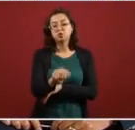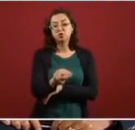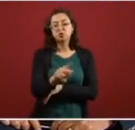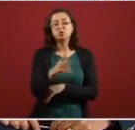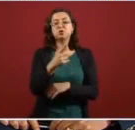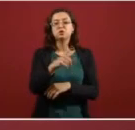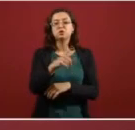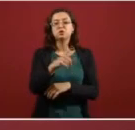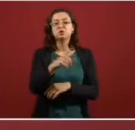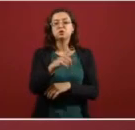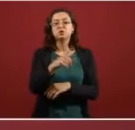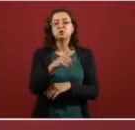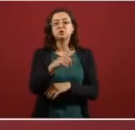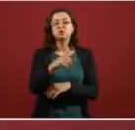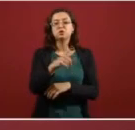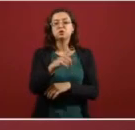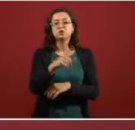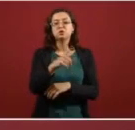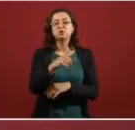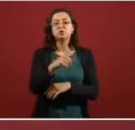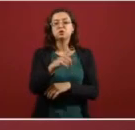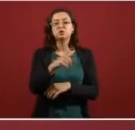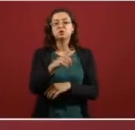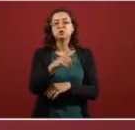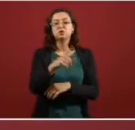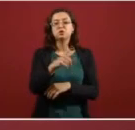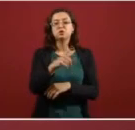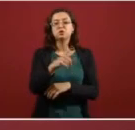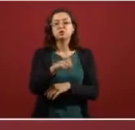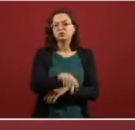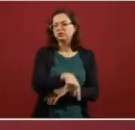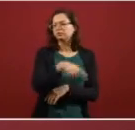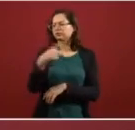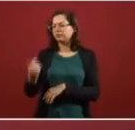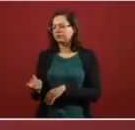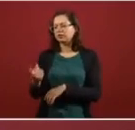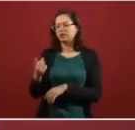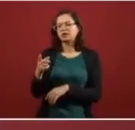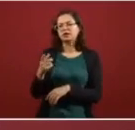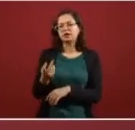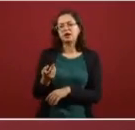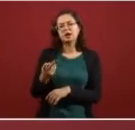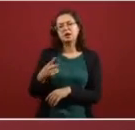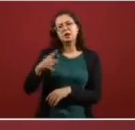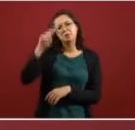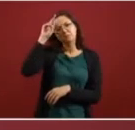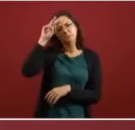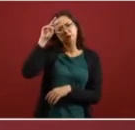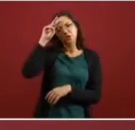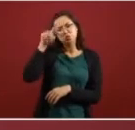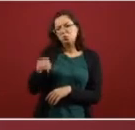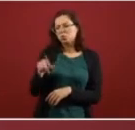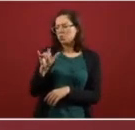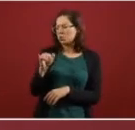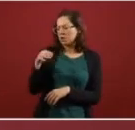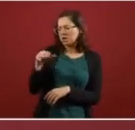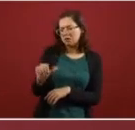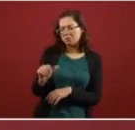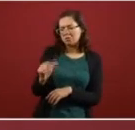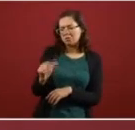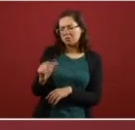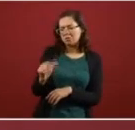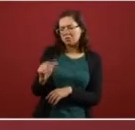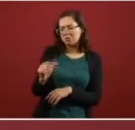y decir, bueno, no. And then again we had to talk to Peru. Vamos a bajar a recargar combustible, pero déjenos cruzar su espacio